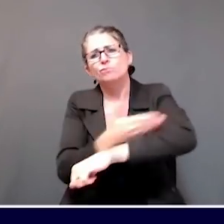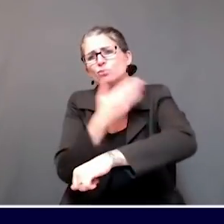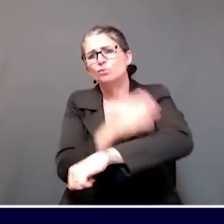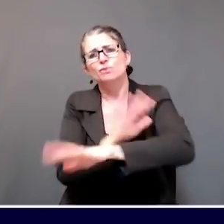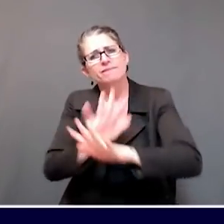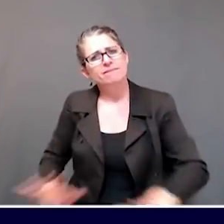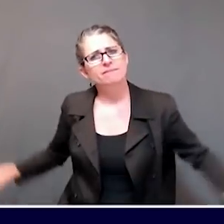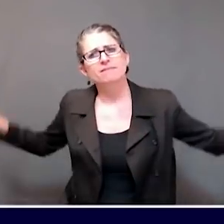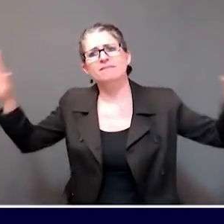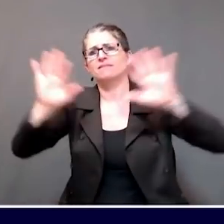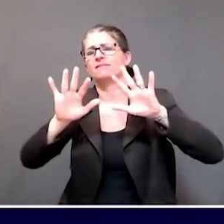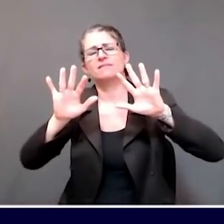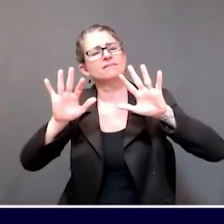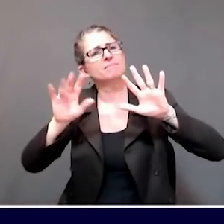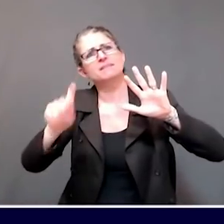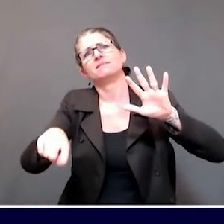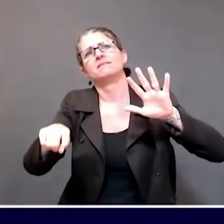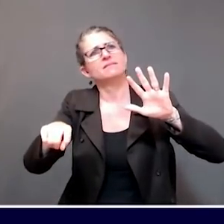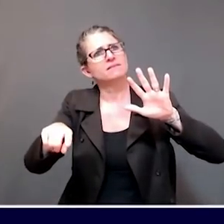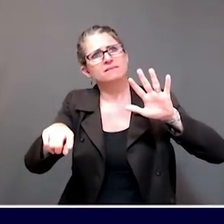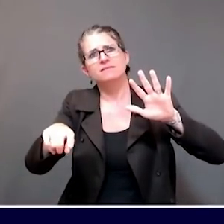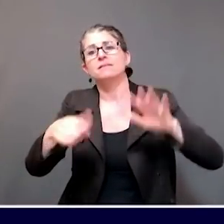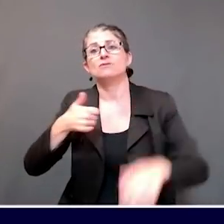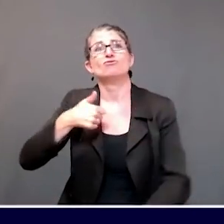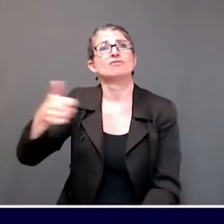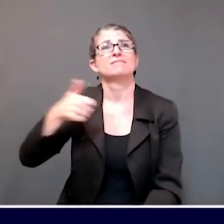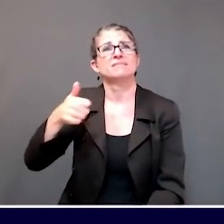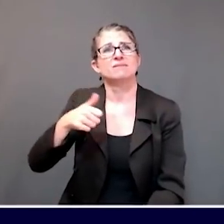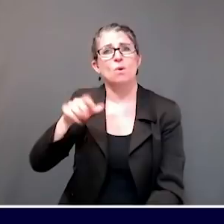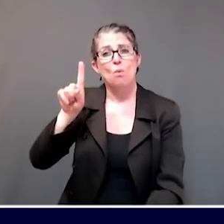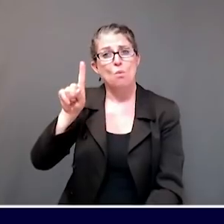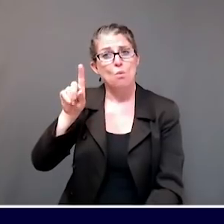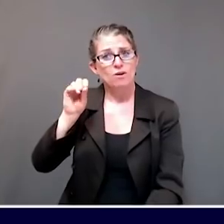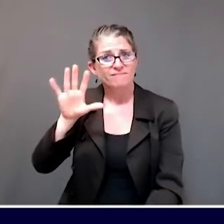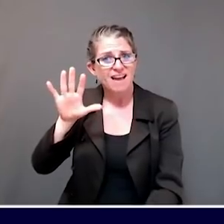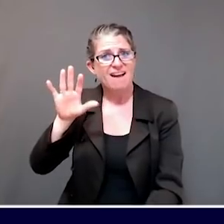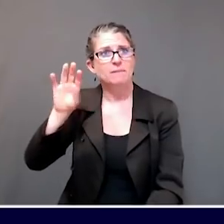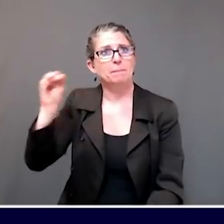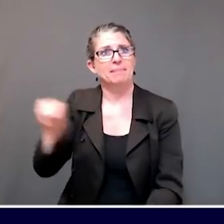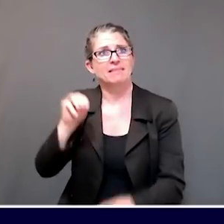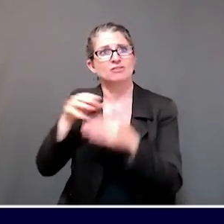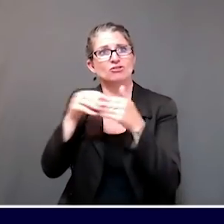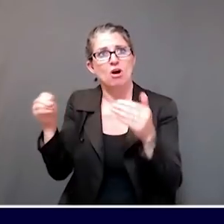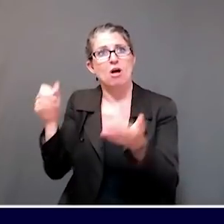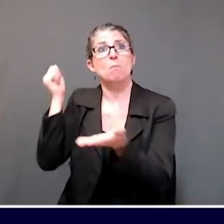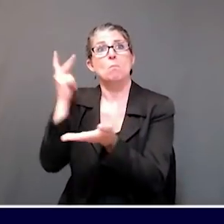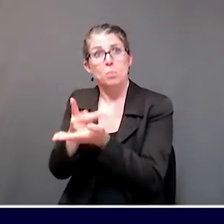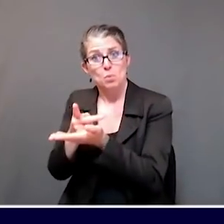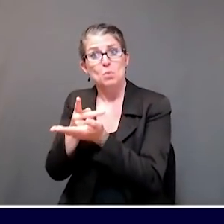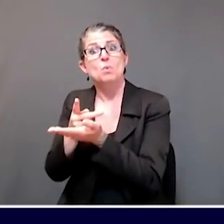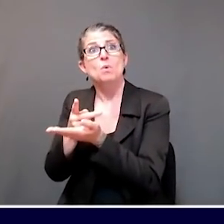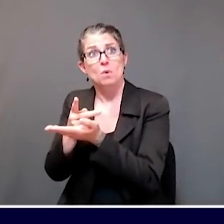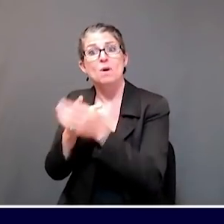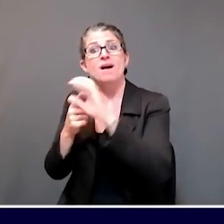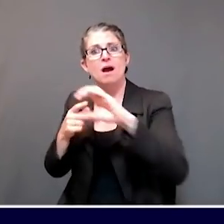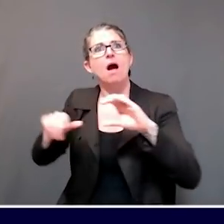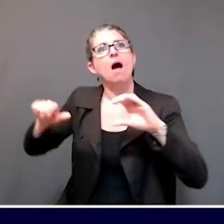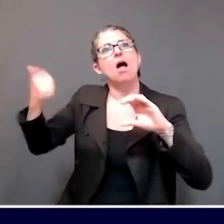bond, $105 million, which will also draw down another $257 million in matching